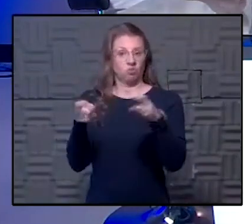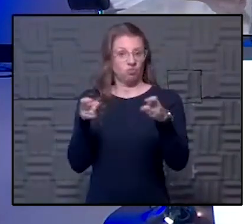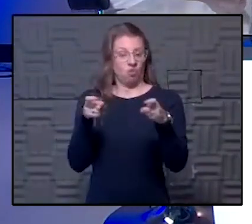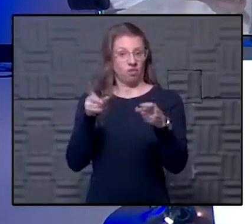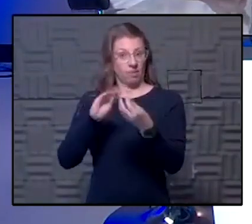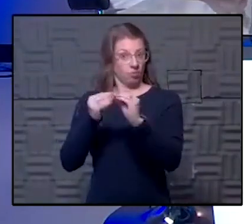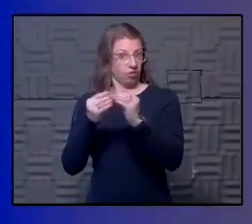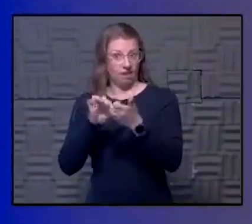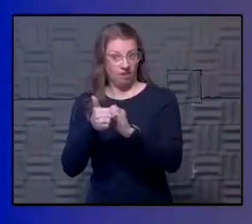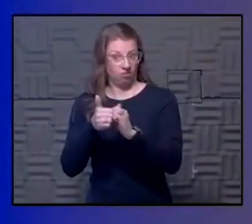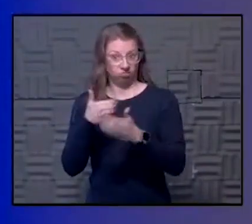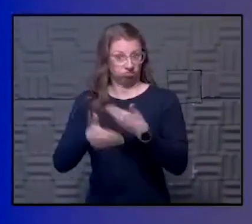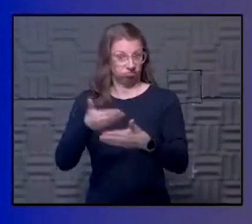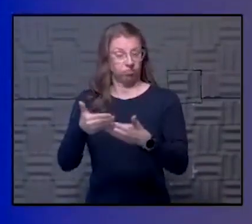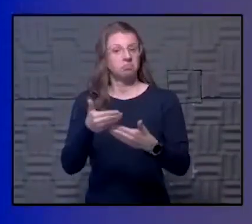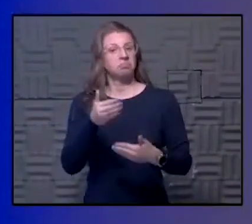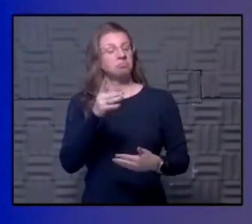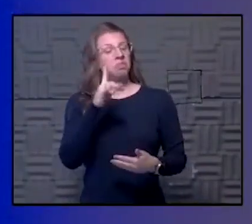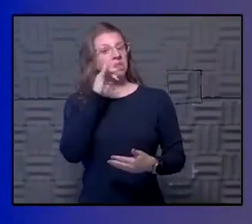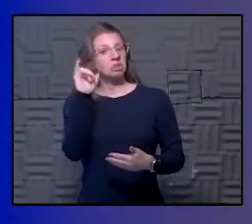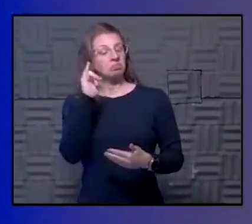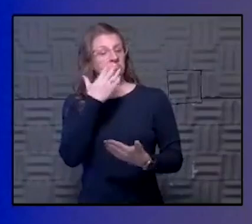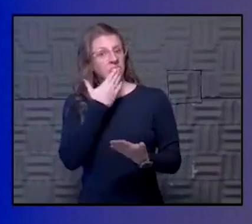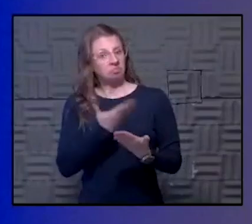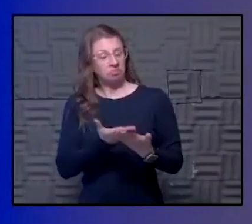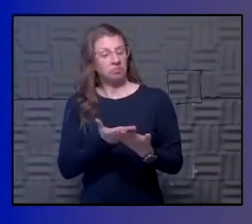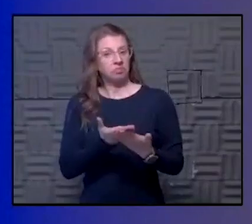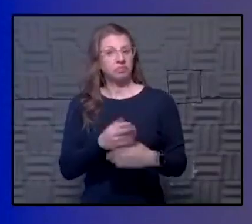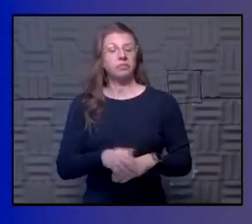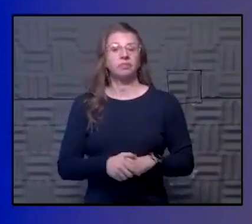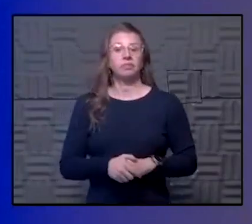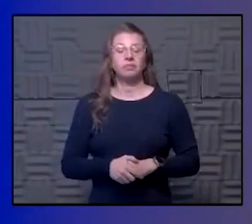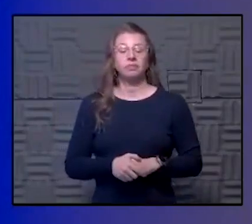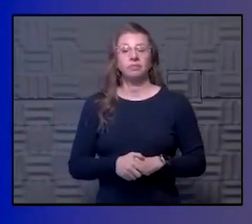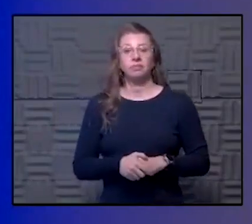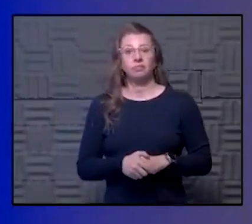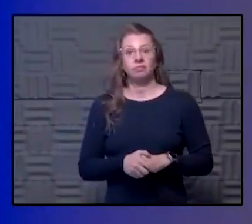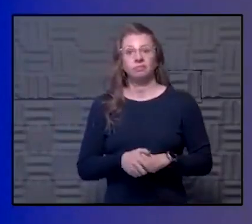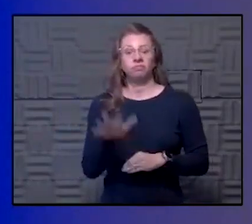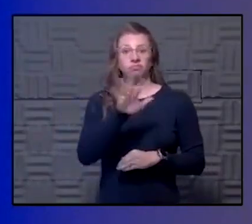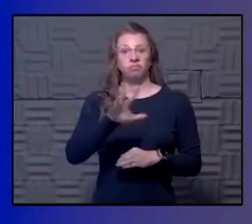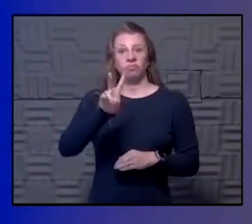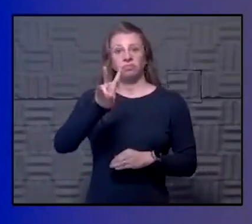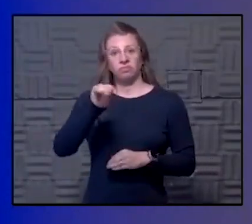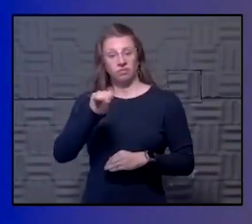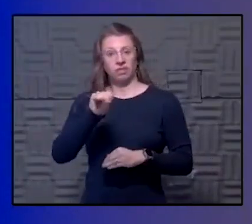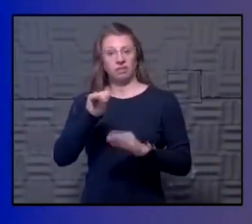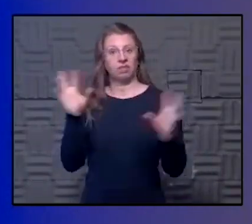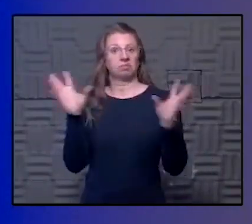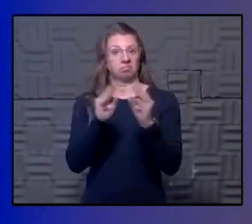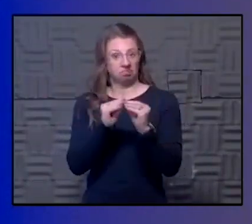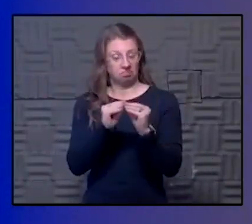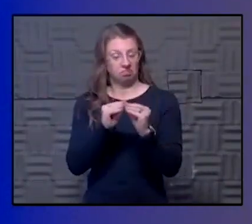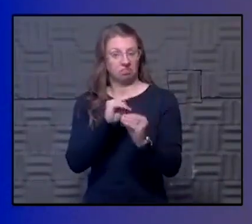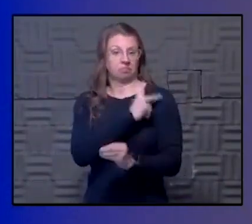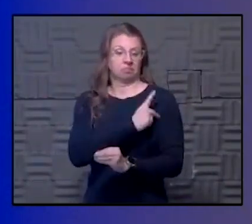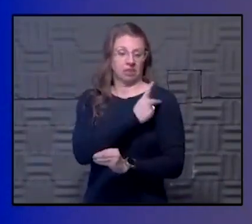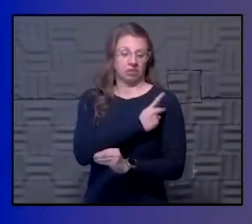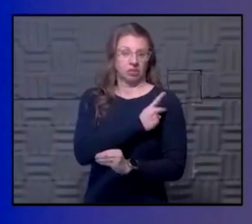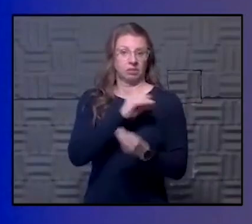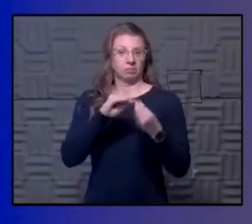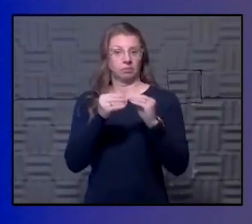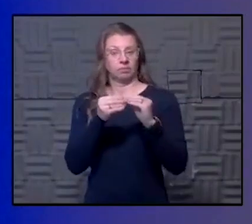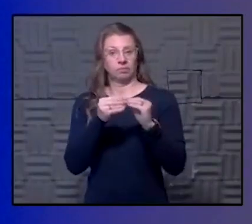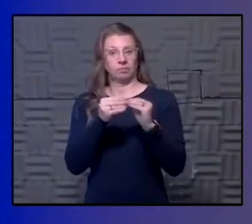things look this morning? Pretty good. You know, we are, keeping around that 70 total patient number.